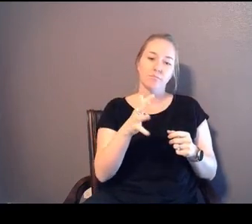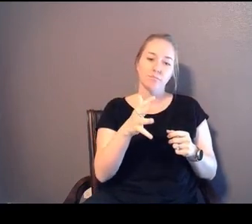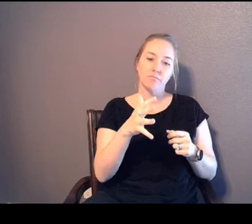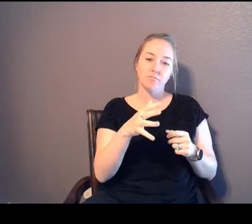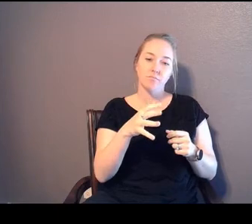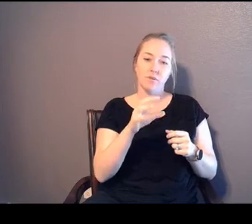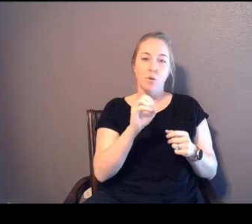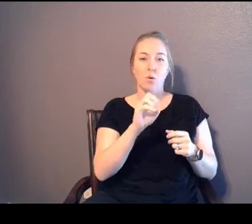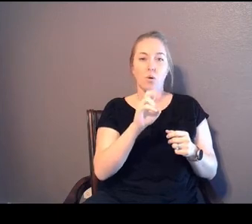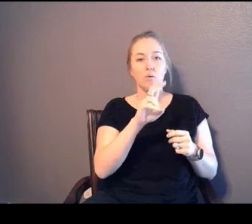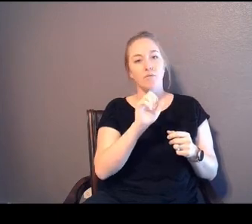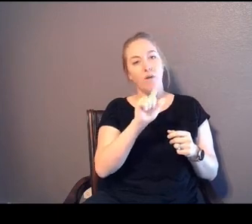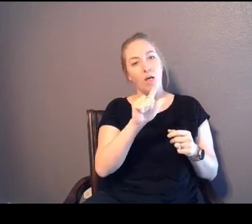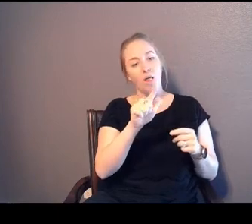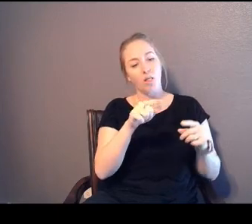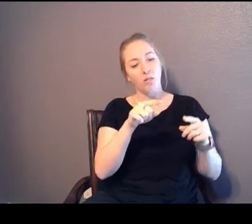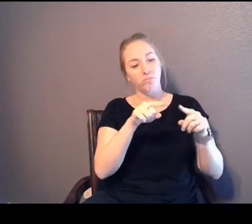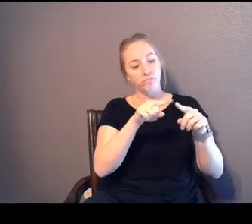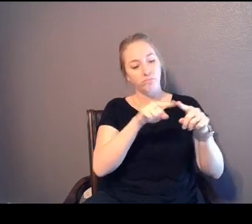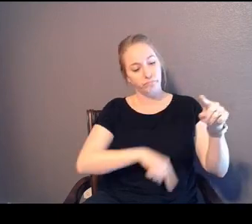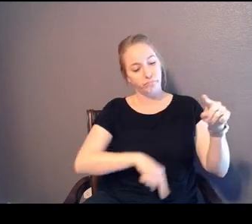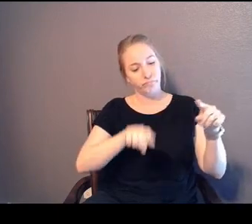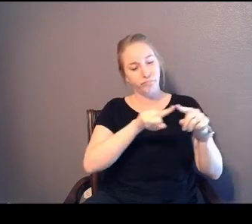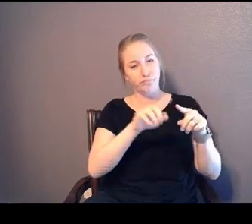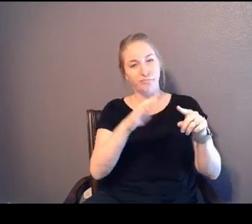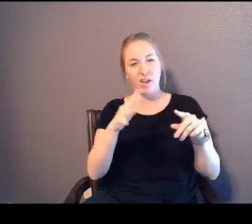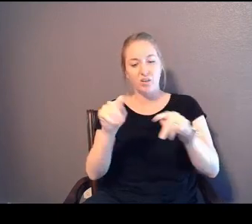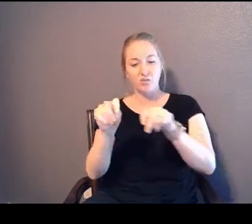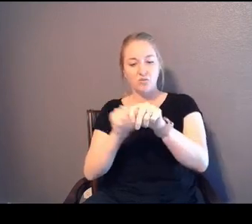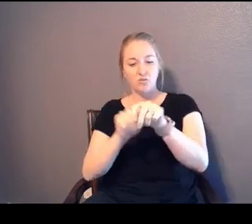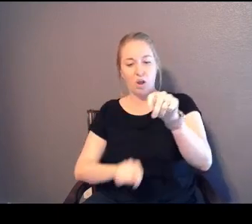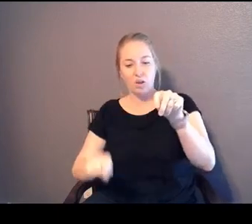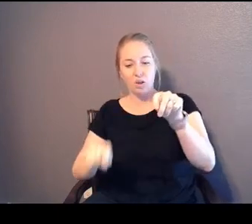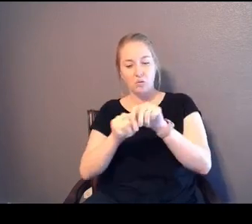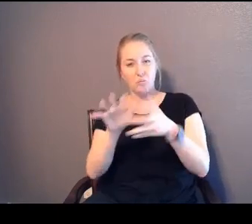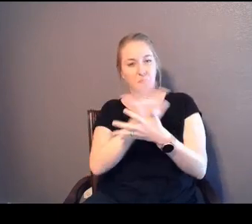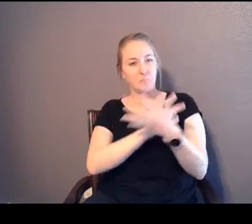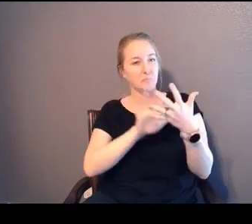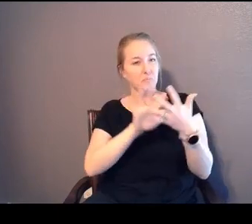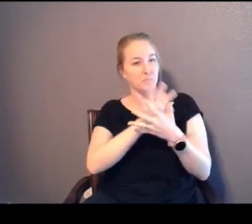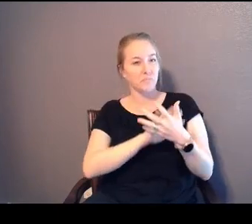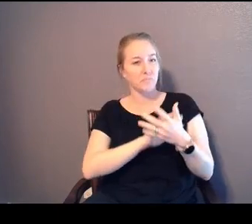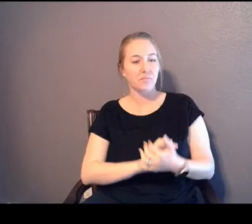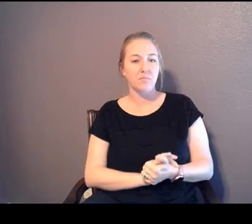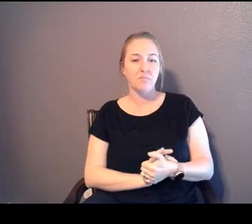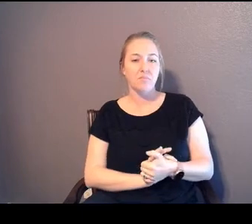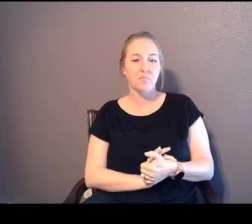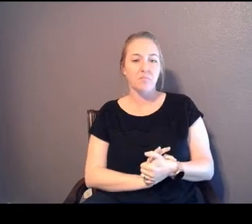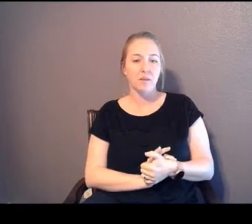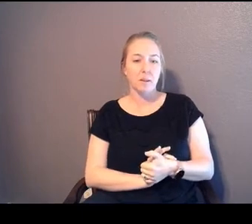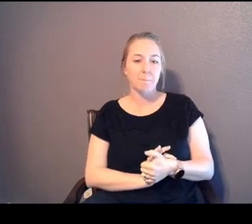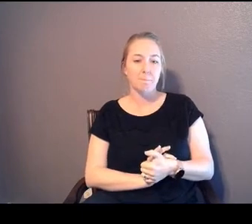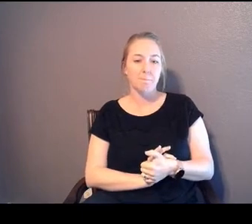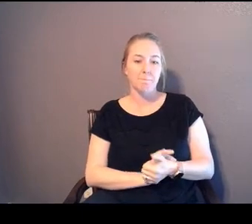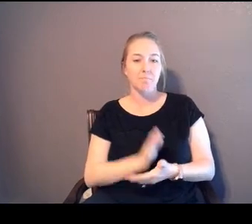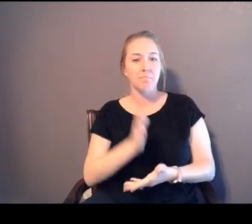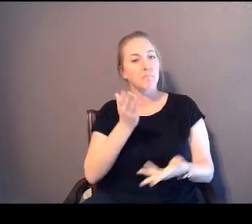oval, kind of like a triangle. It's just maybe even sort